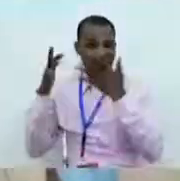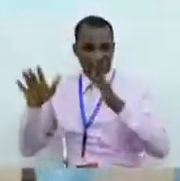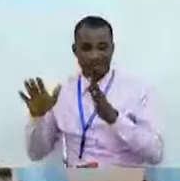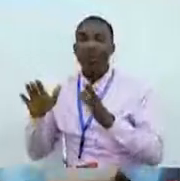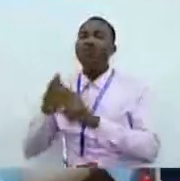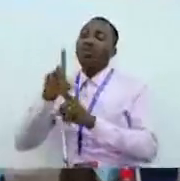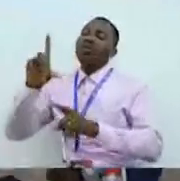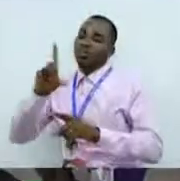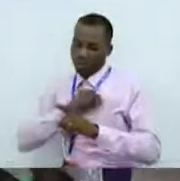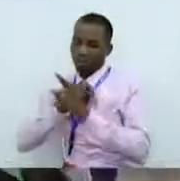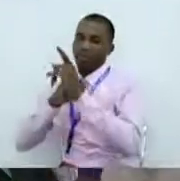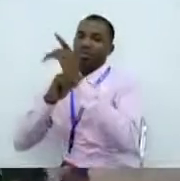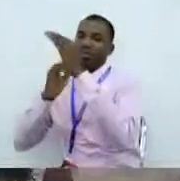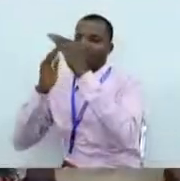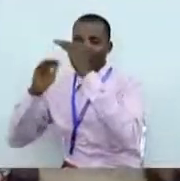Amen.